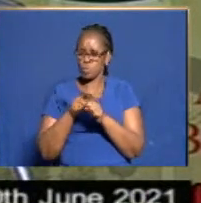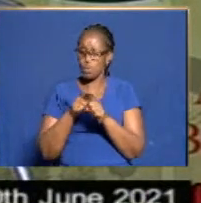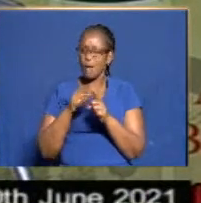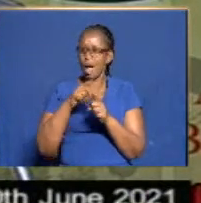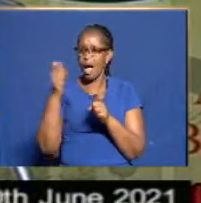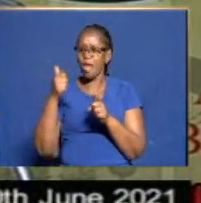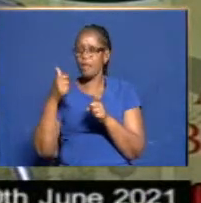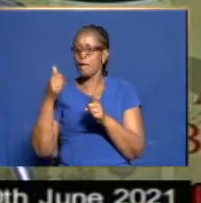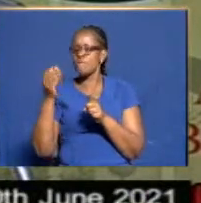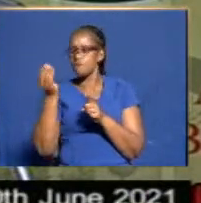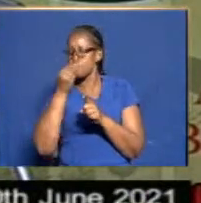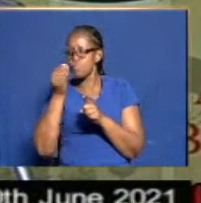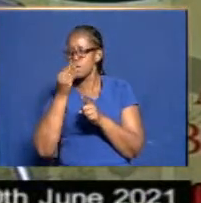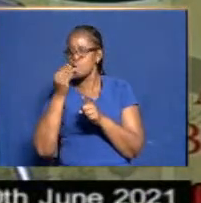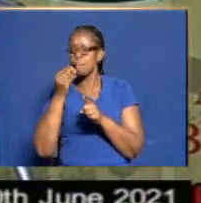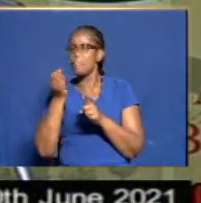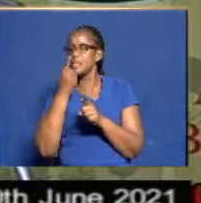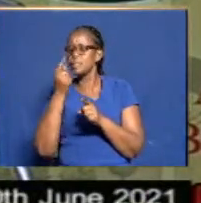food supplements.